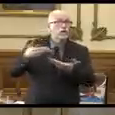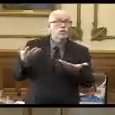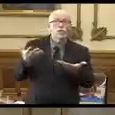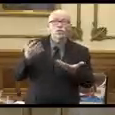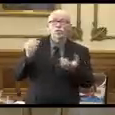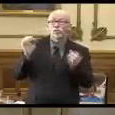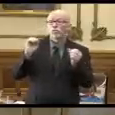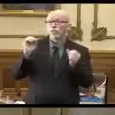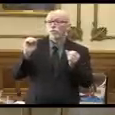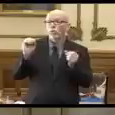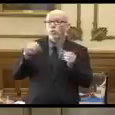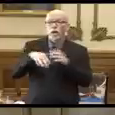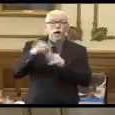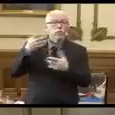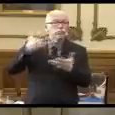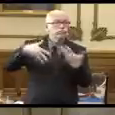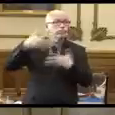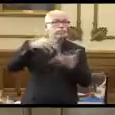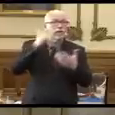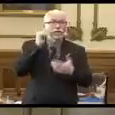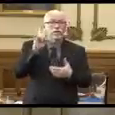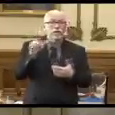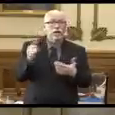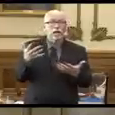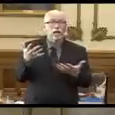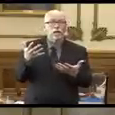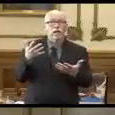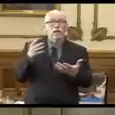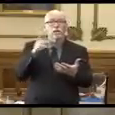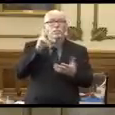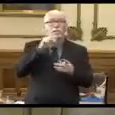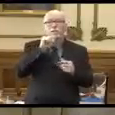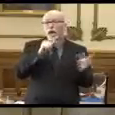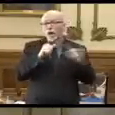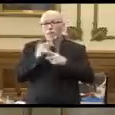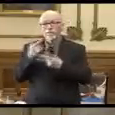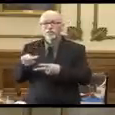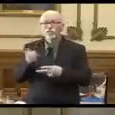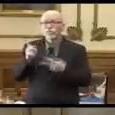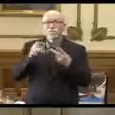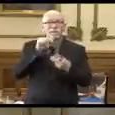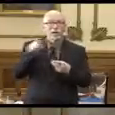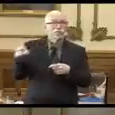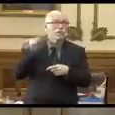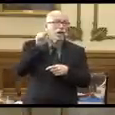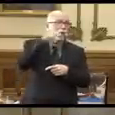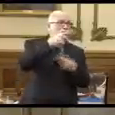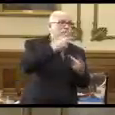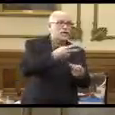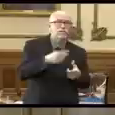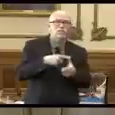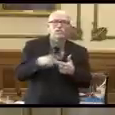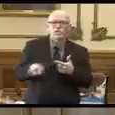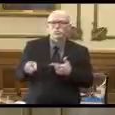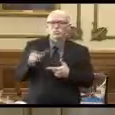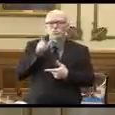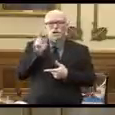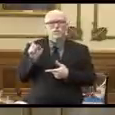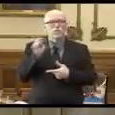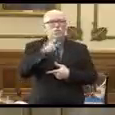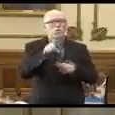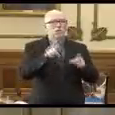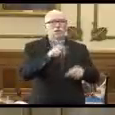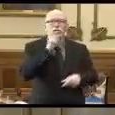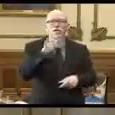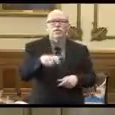individuals that are out in the public on a regular basis coming to see you or visit you. I don't know why you would need to come out and do